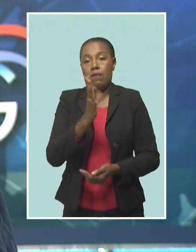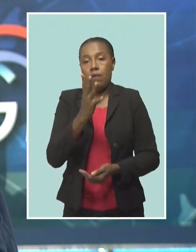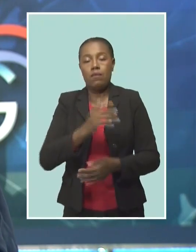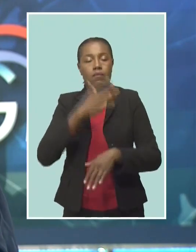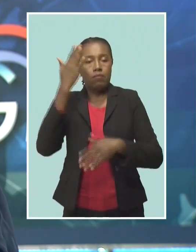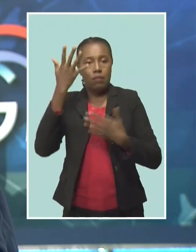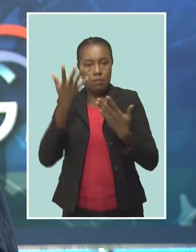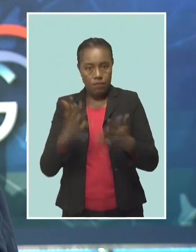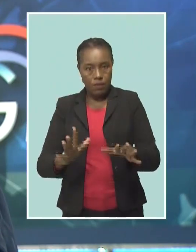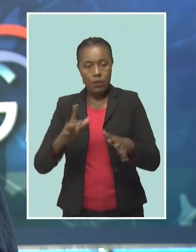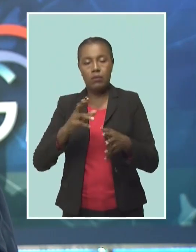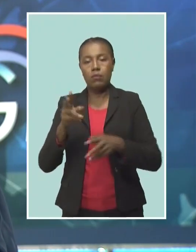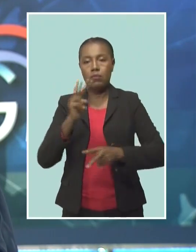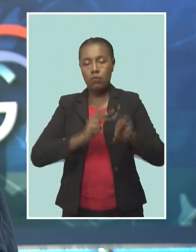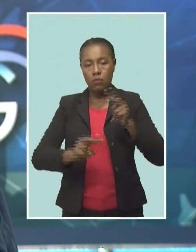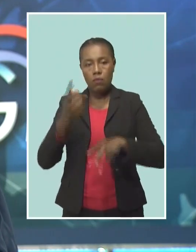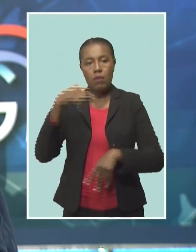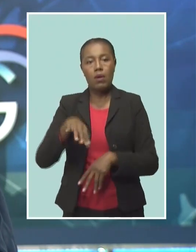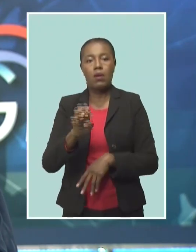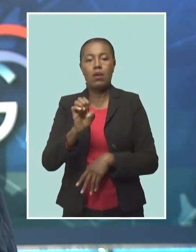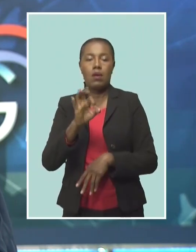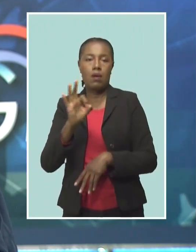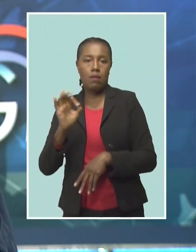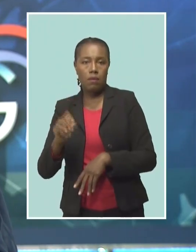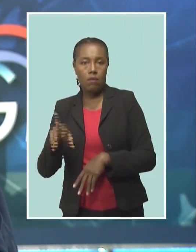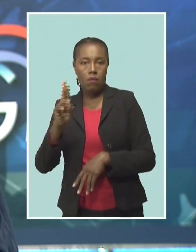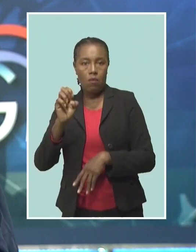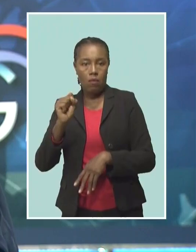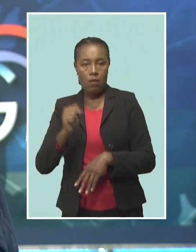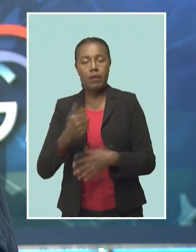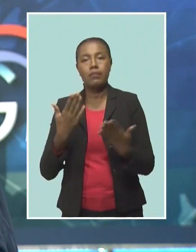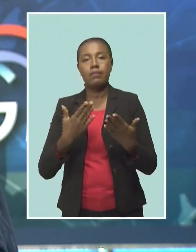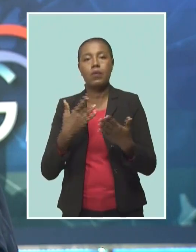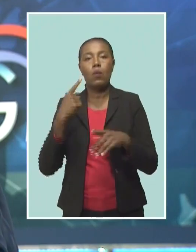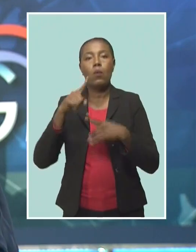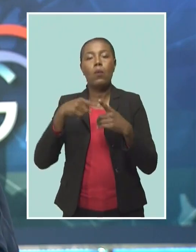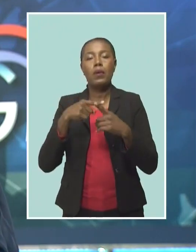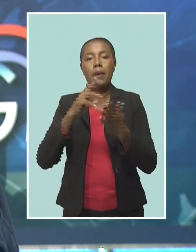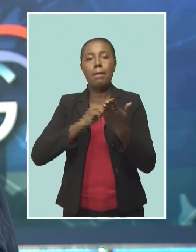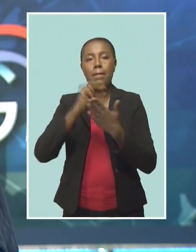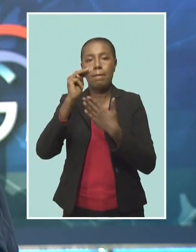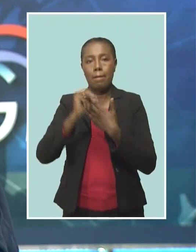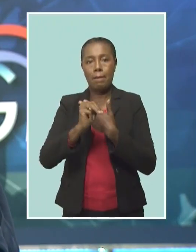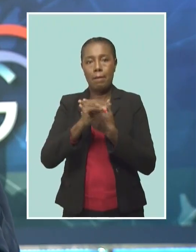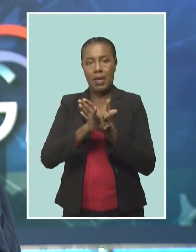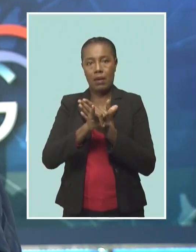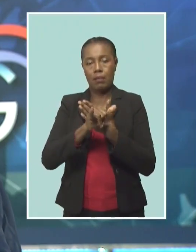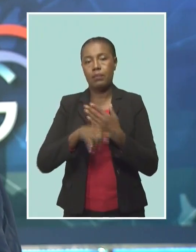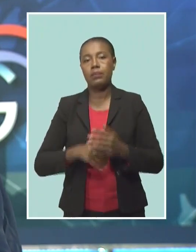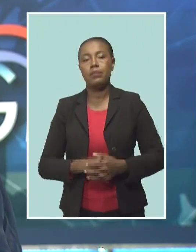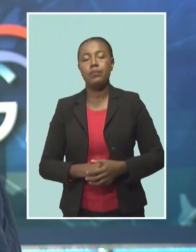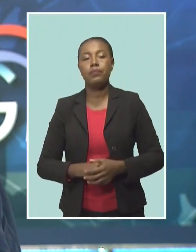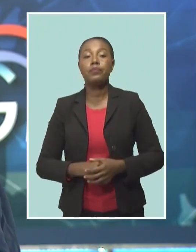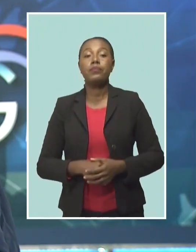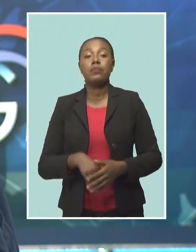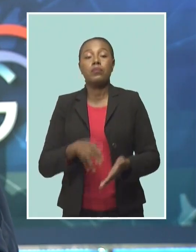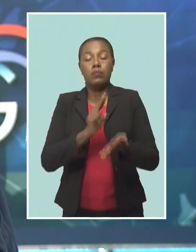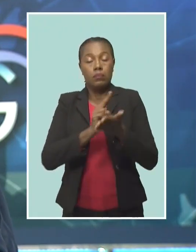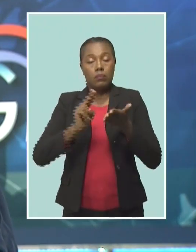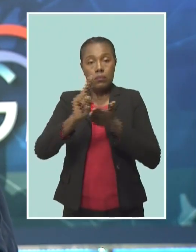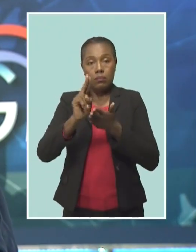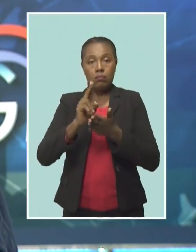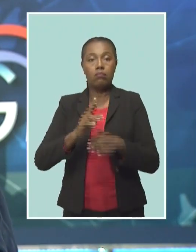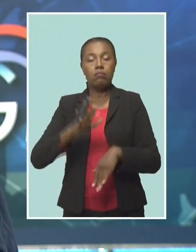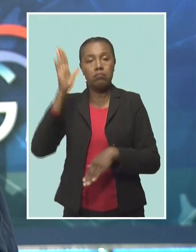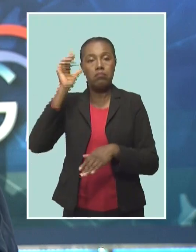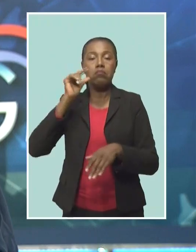RSF is scheduled for May. The University of the West Indies has pledged to establish a mechanism that